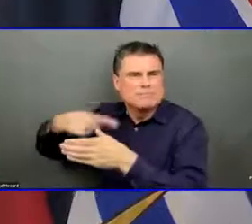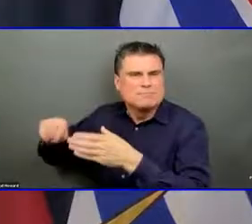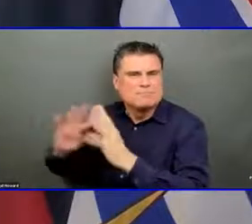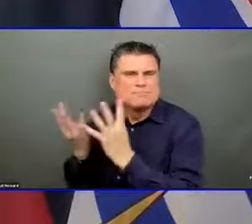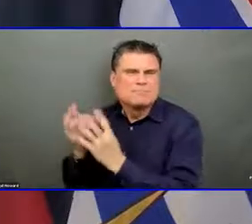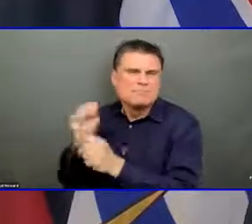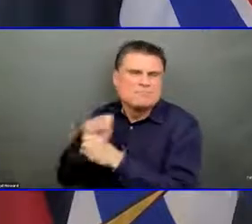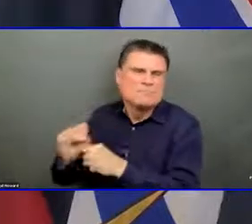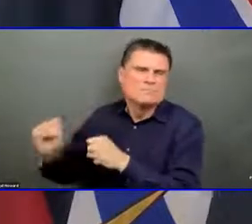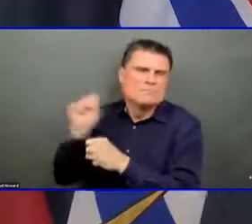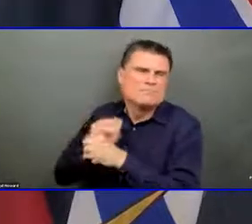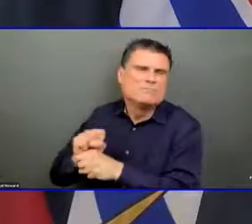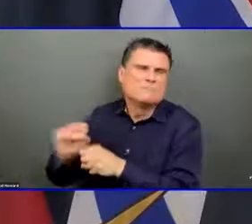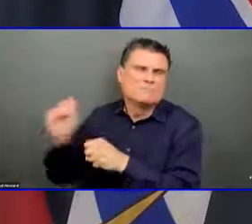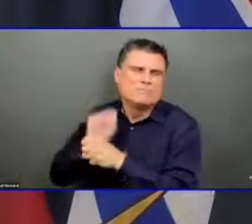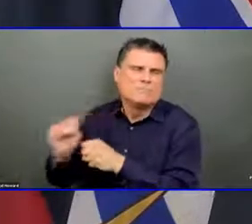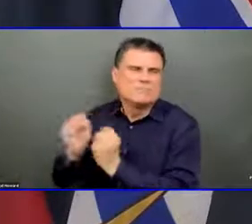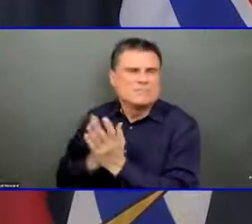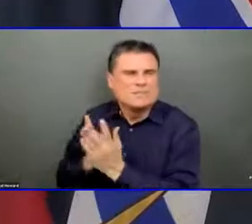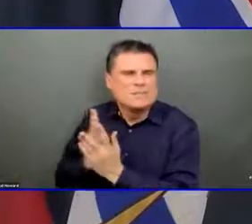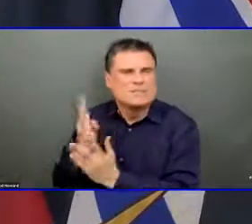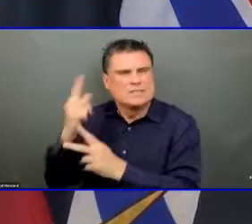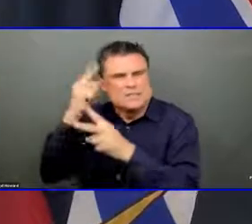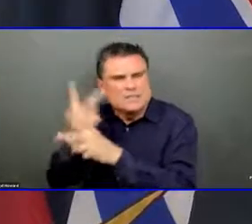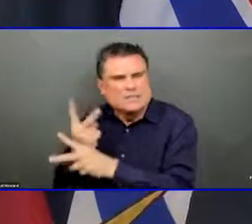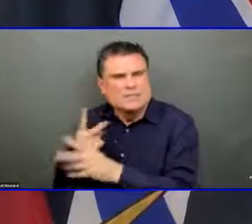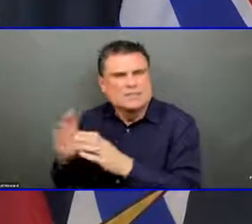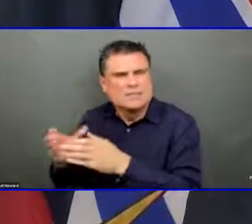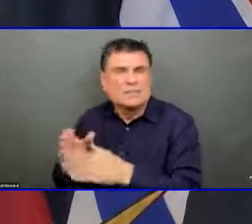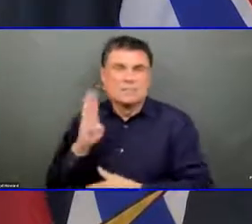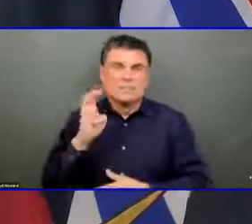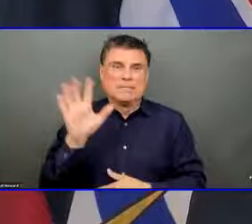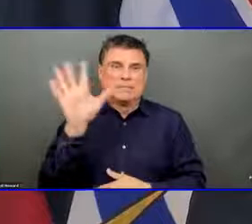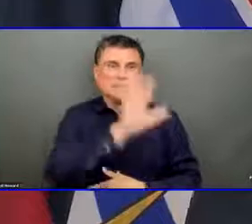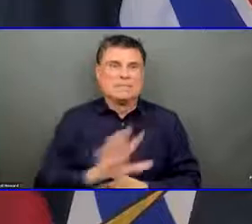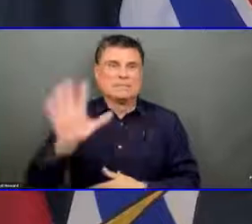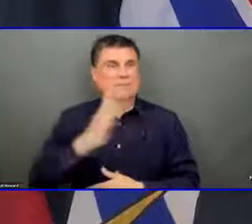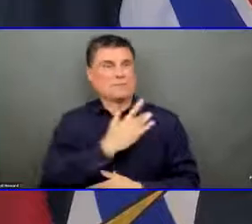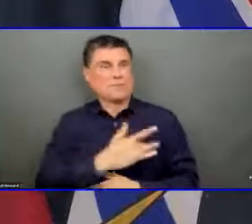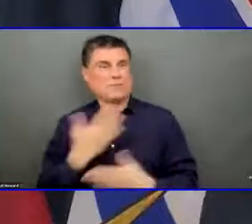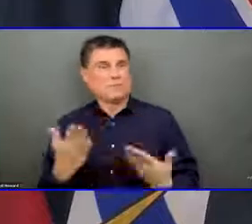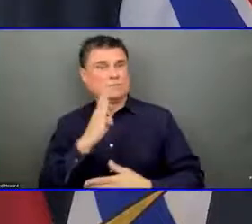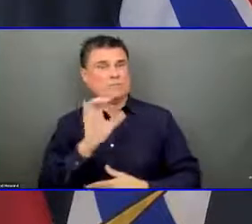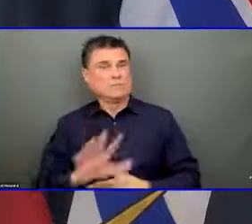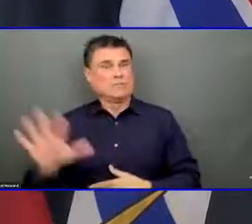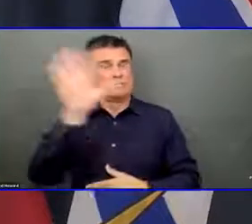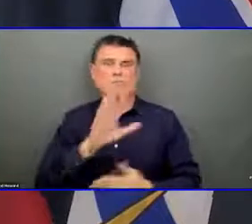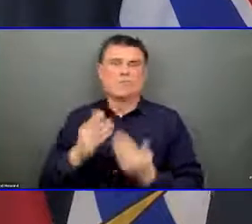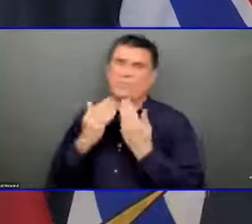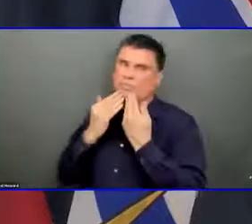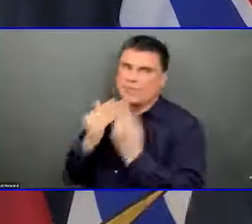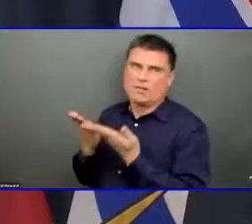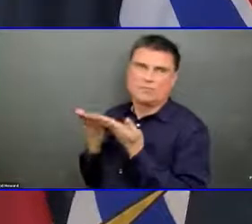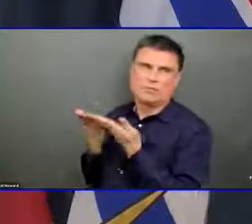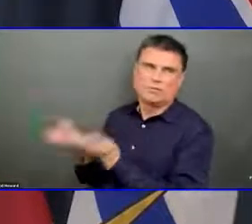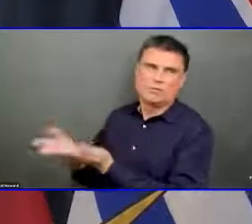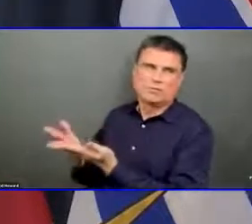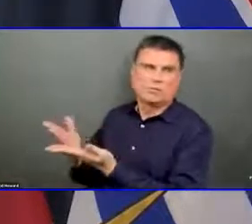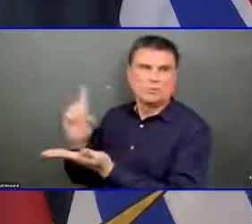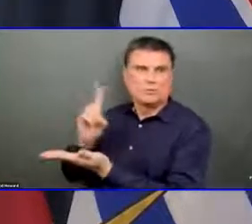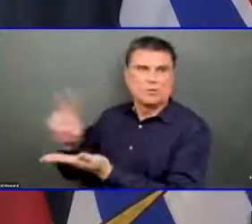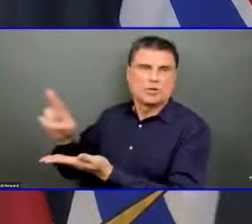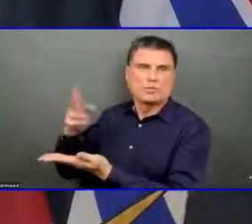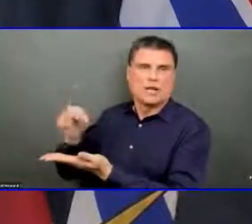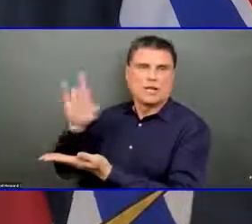grateful province for that contribution. So thank you very much. I wanted to start by acknowledging the 3 people